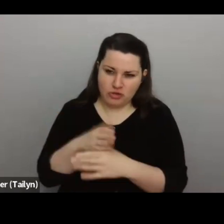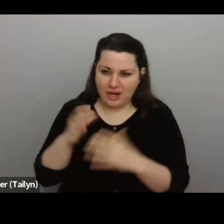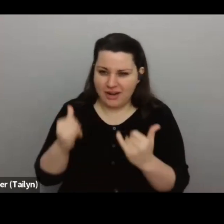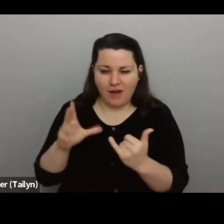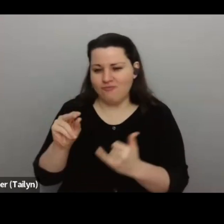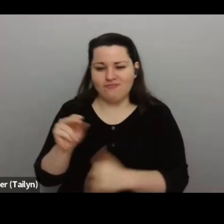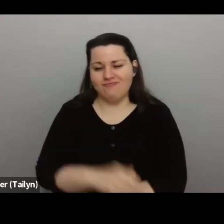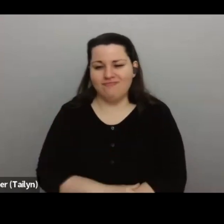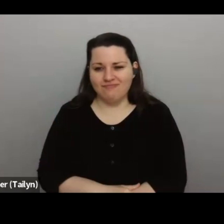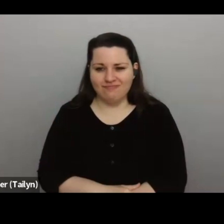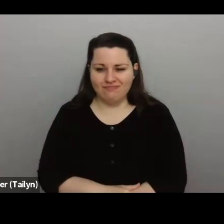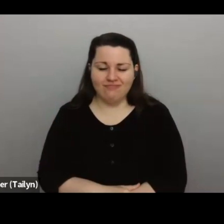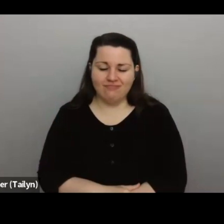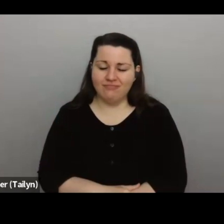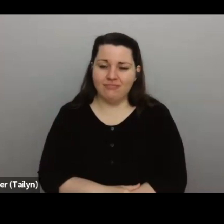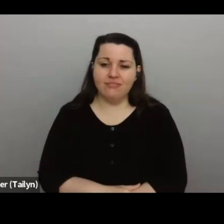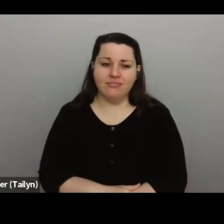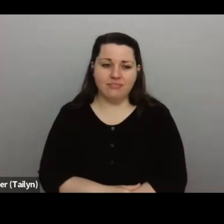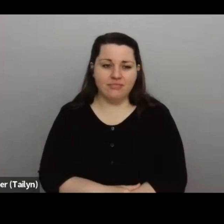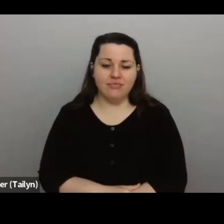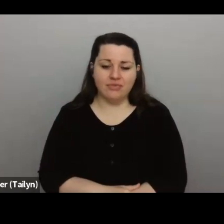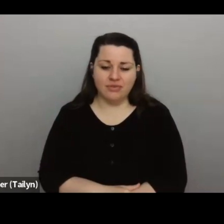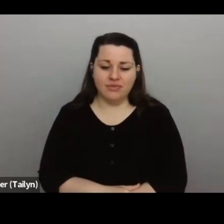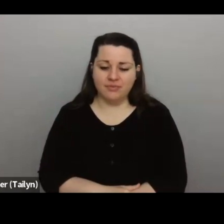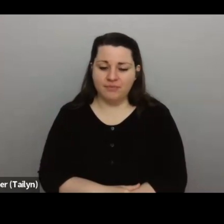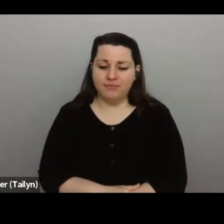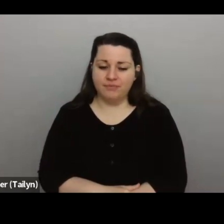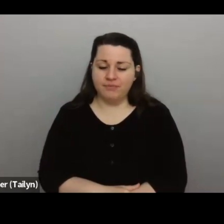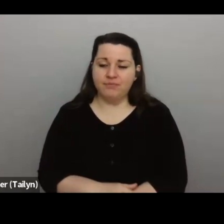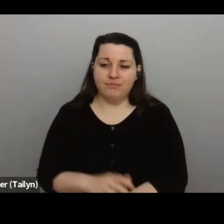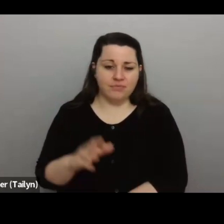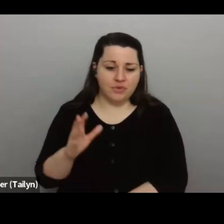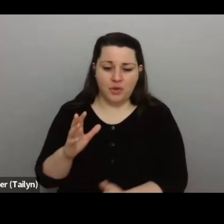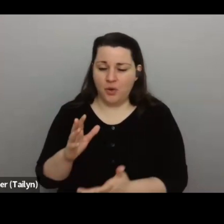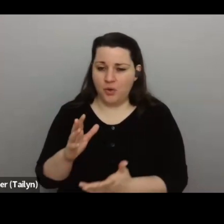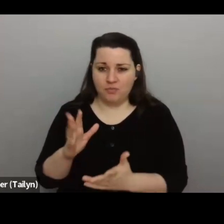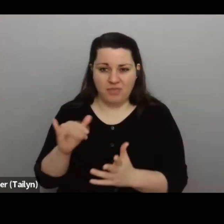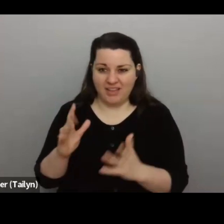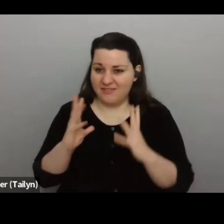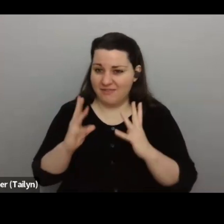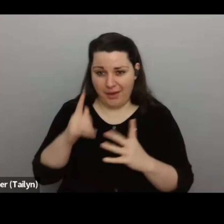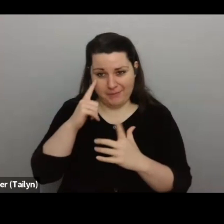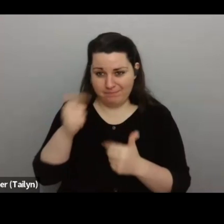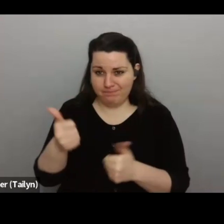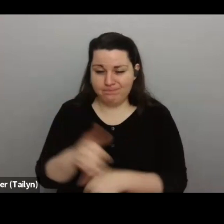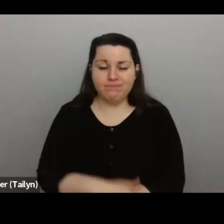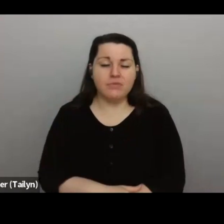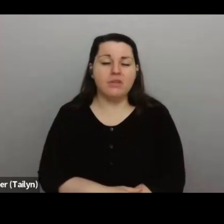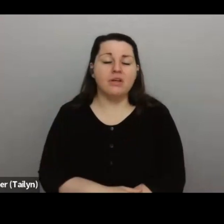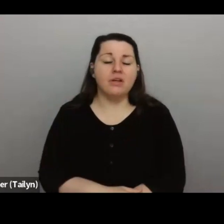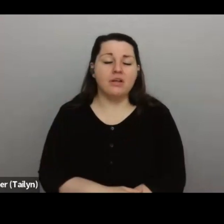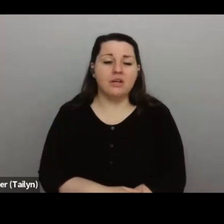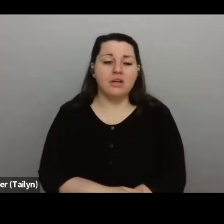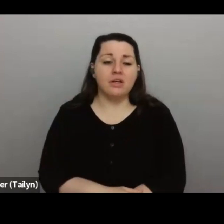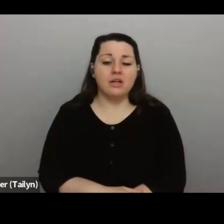now. So wherever you are at, it is completely fine. So